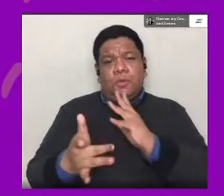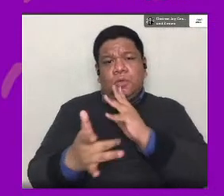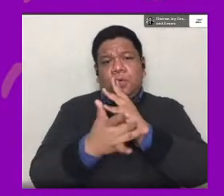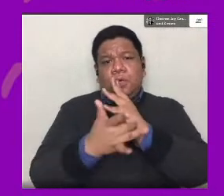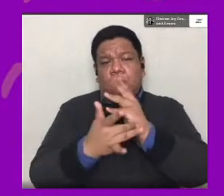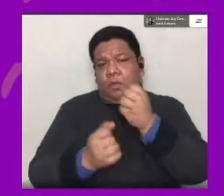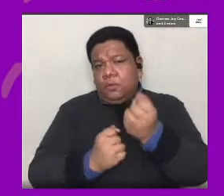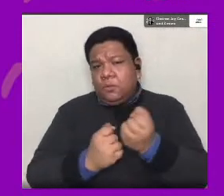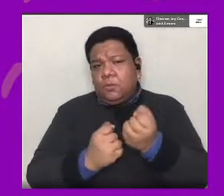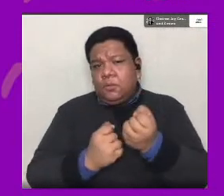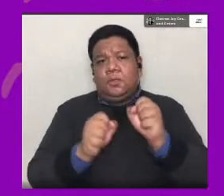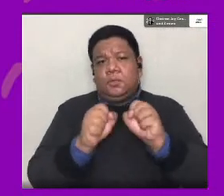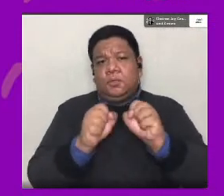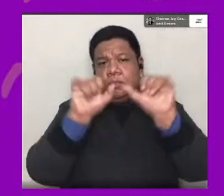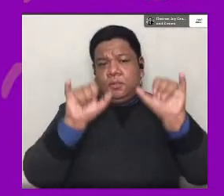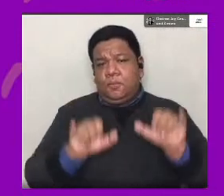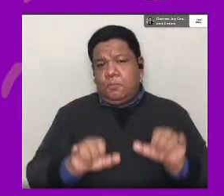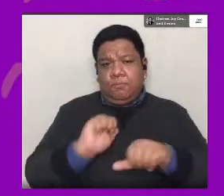mechanisms.